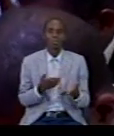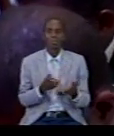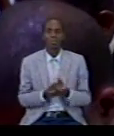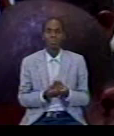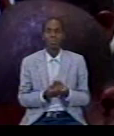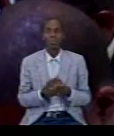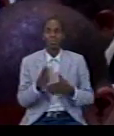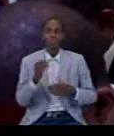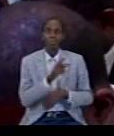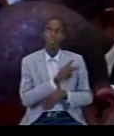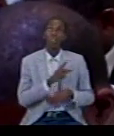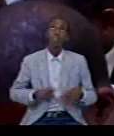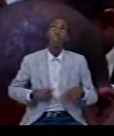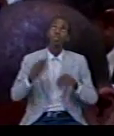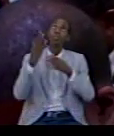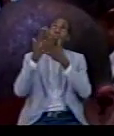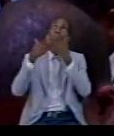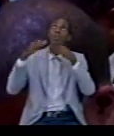The King of Heaven